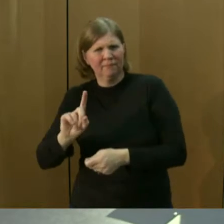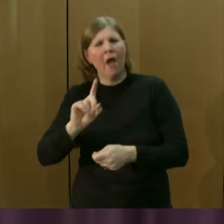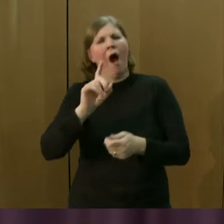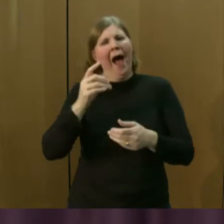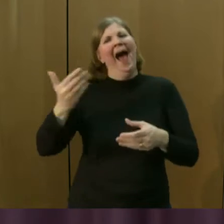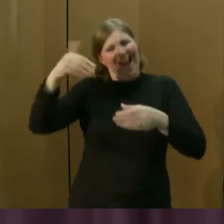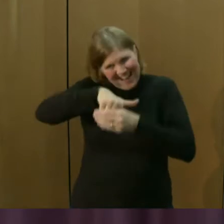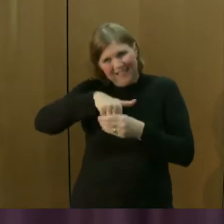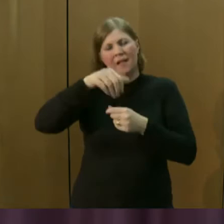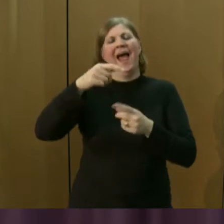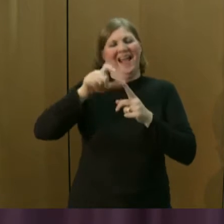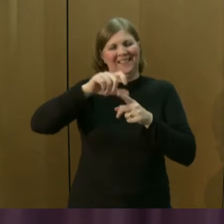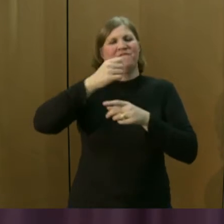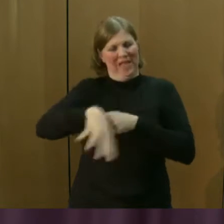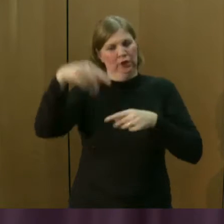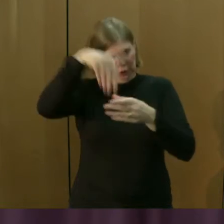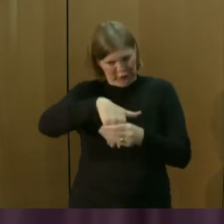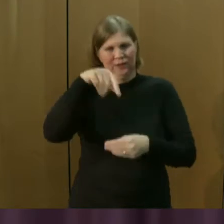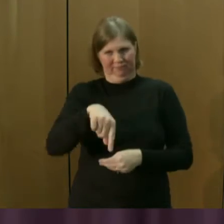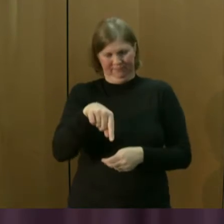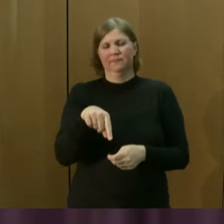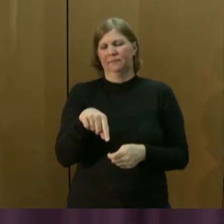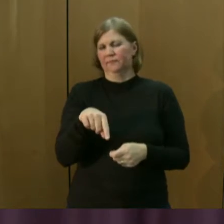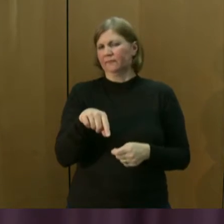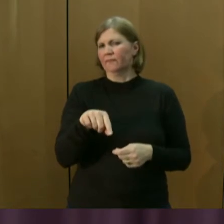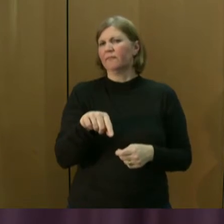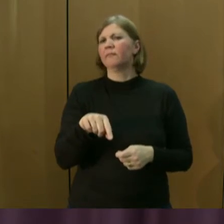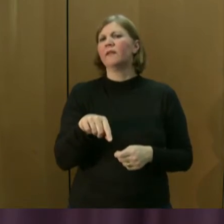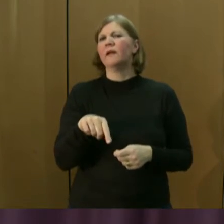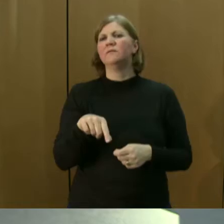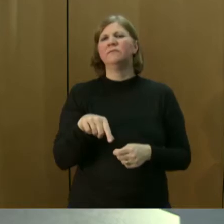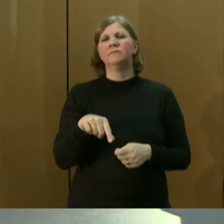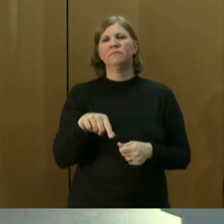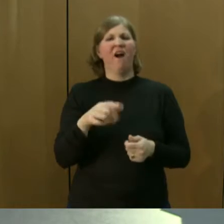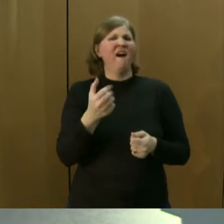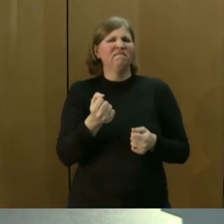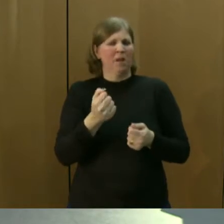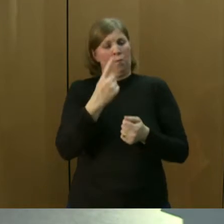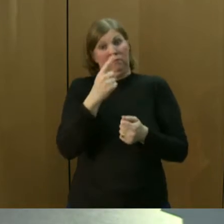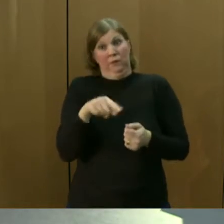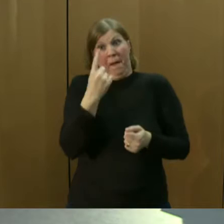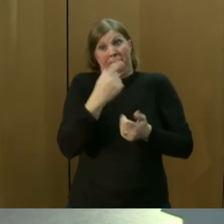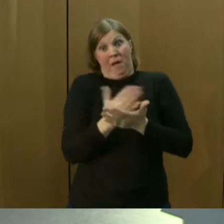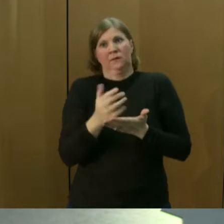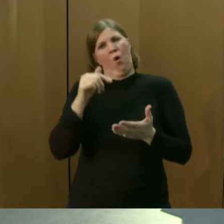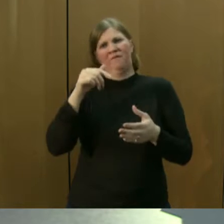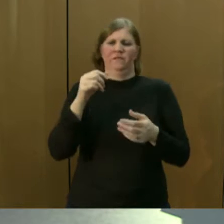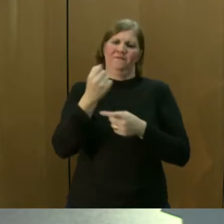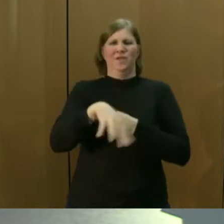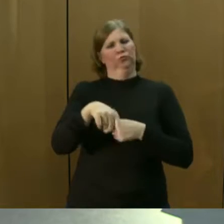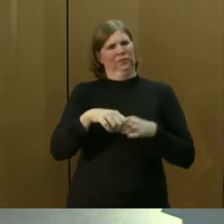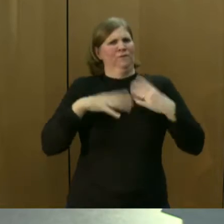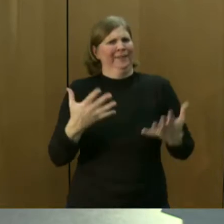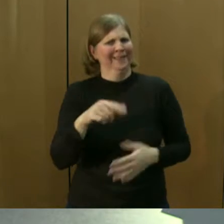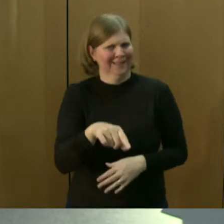them, and in the most part, those shows are part of Ed Fringe. Okay. Are there technical, show-related job opportunities